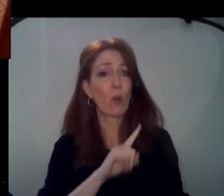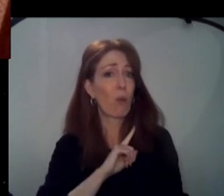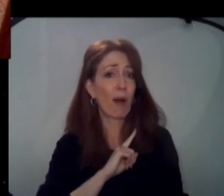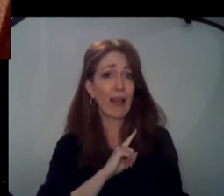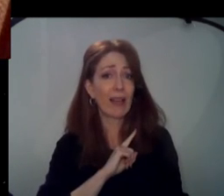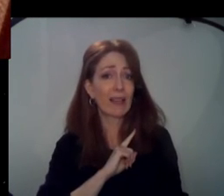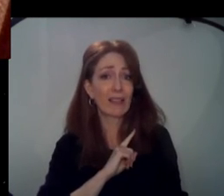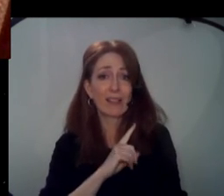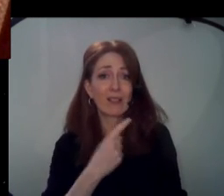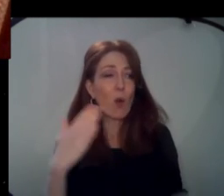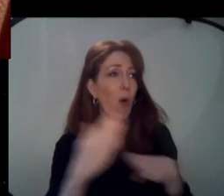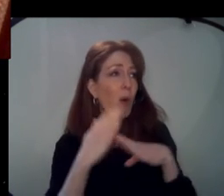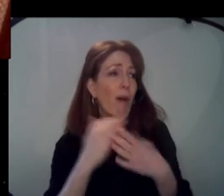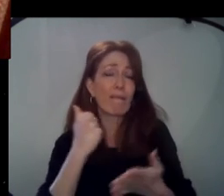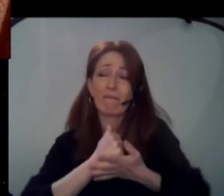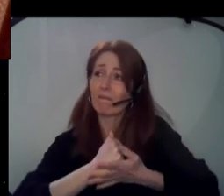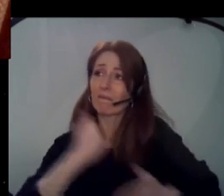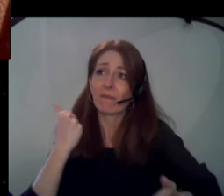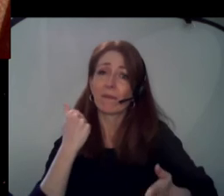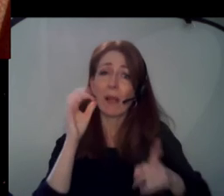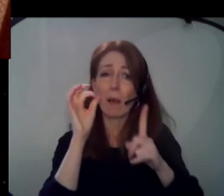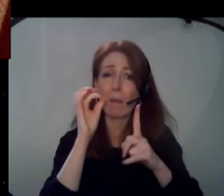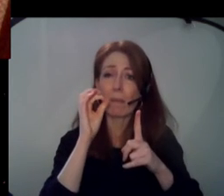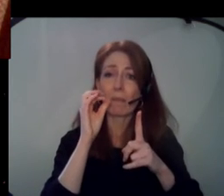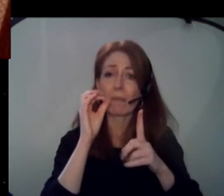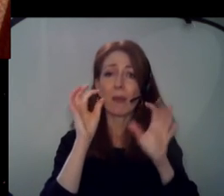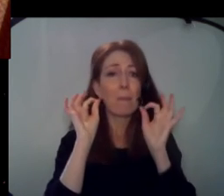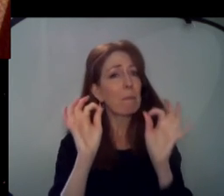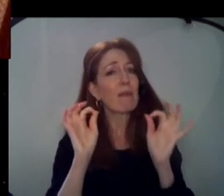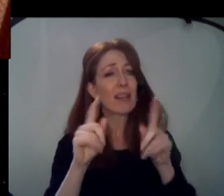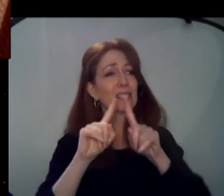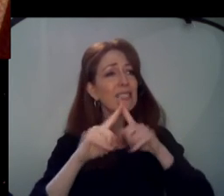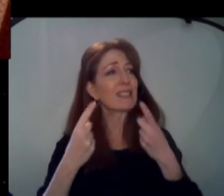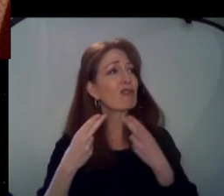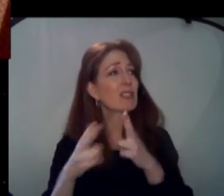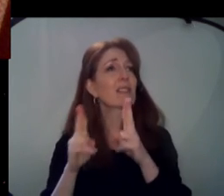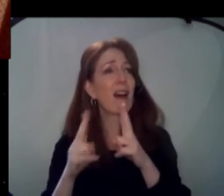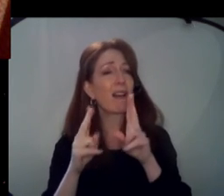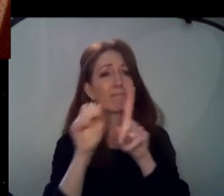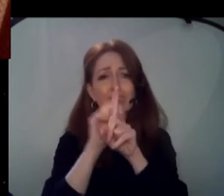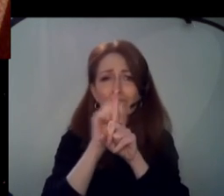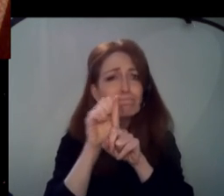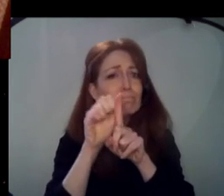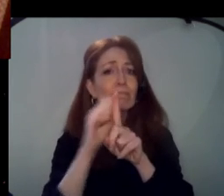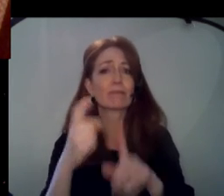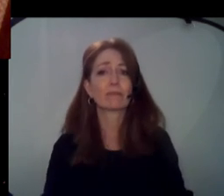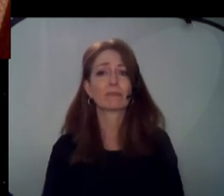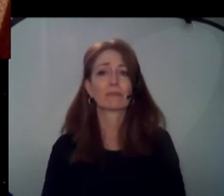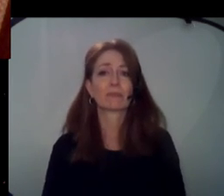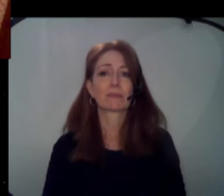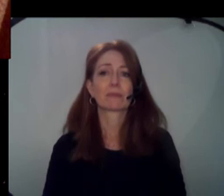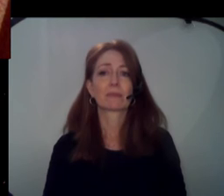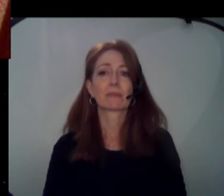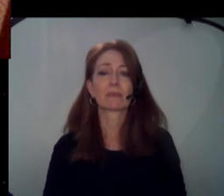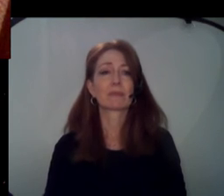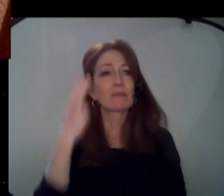perfecting so many different styles as well. The names that the names of